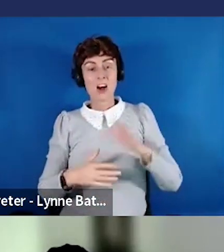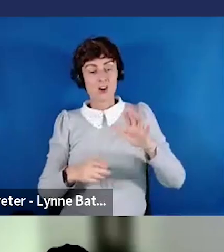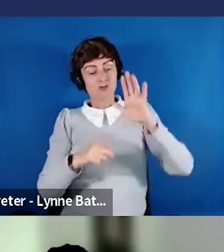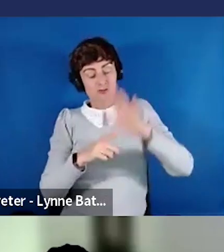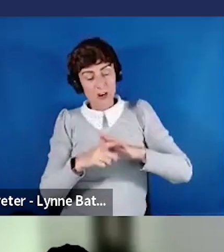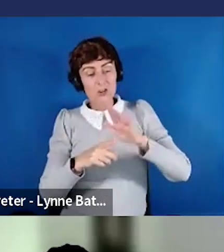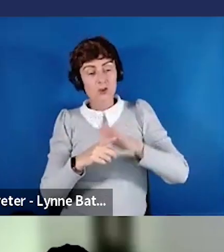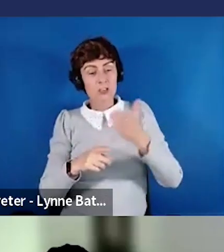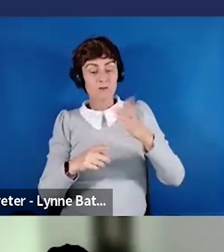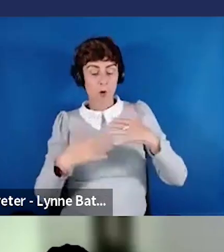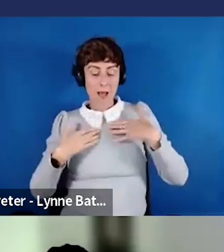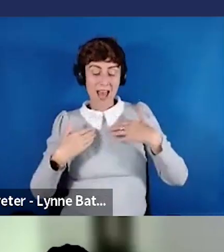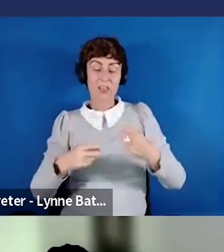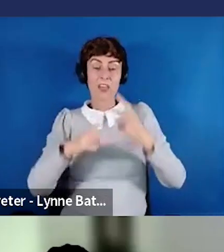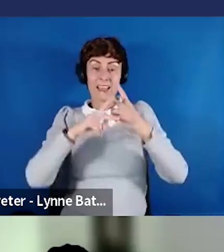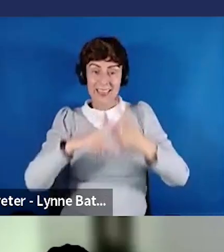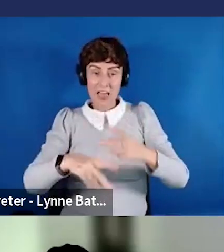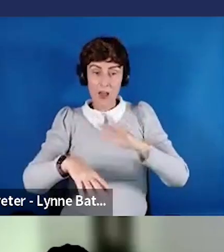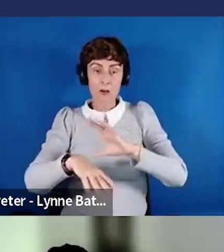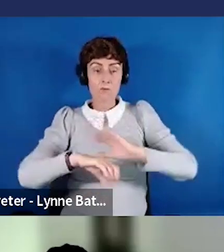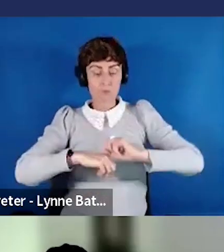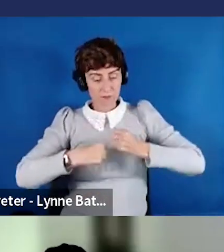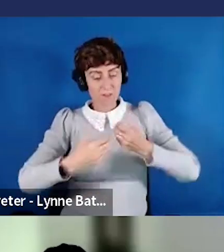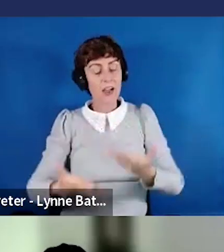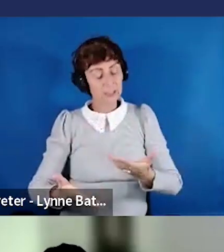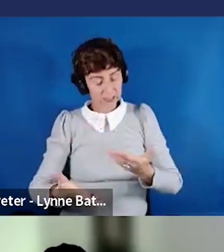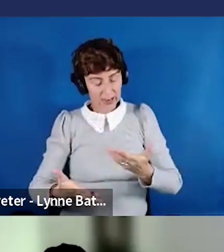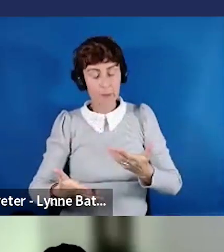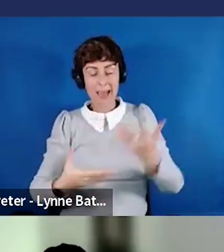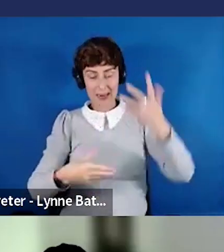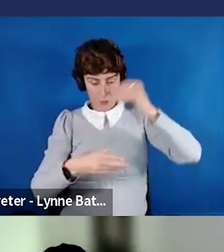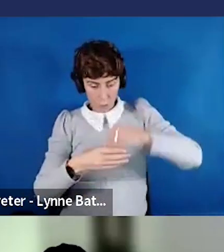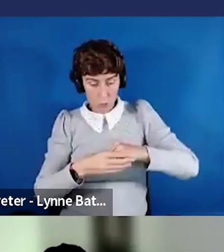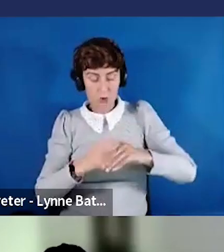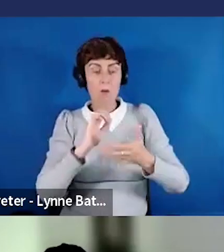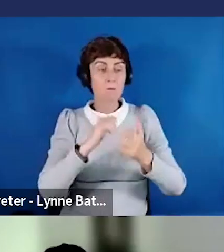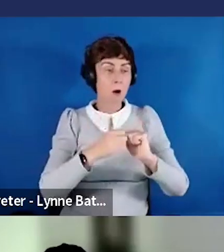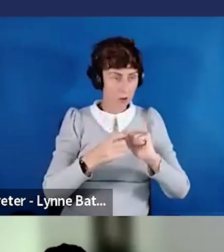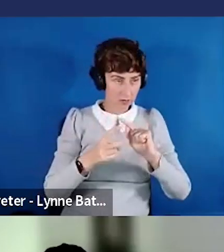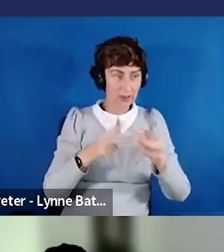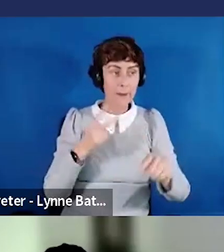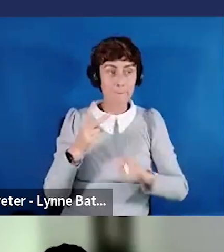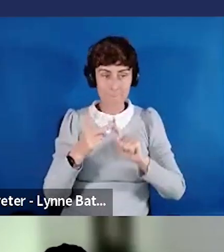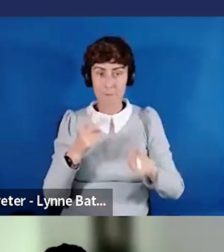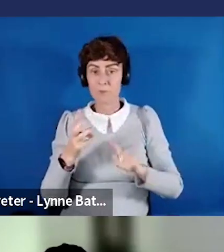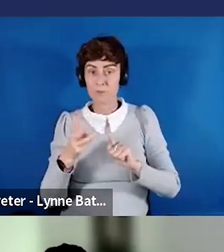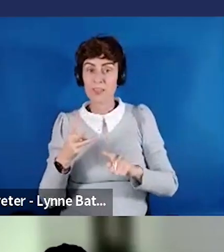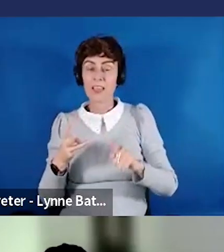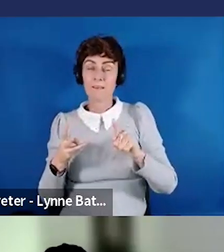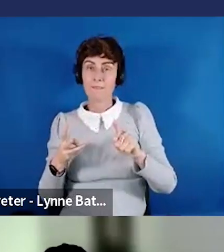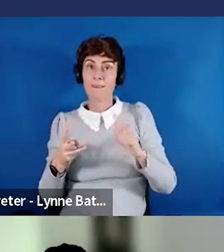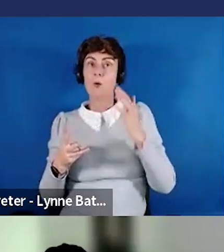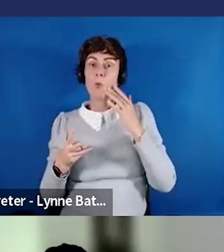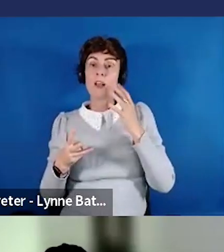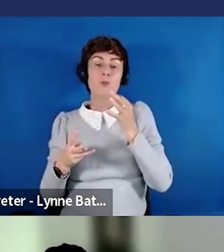and absolutely advocating role of inclusion of partners. When you were asking